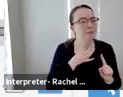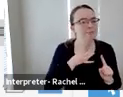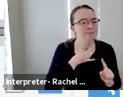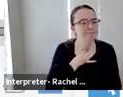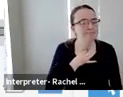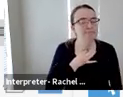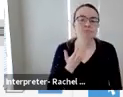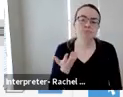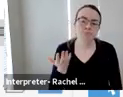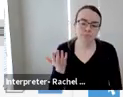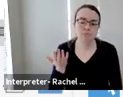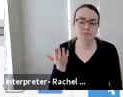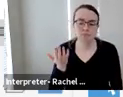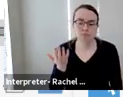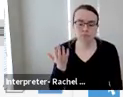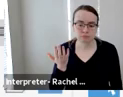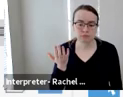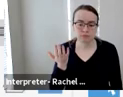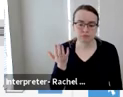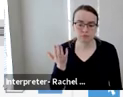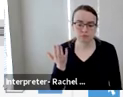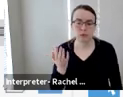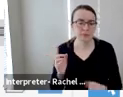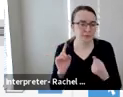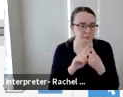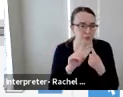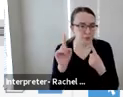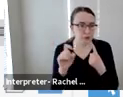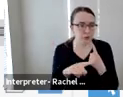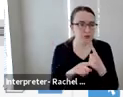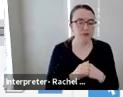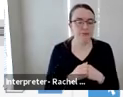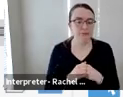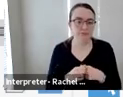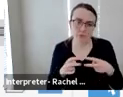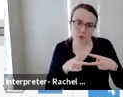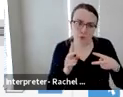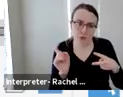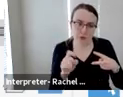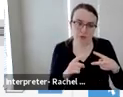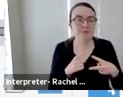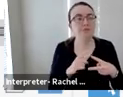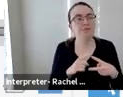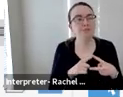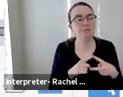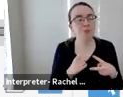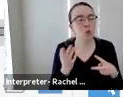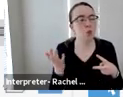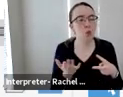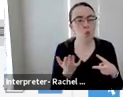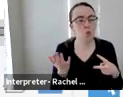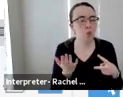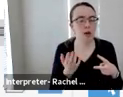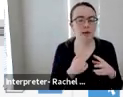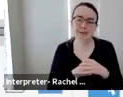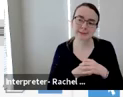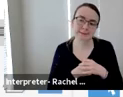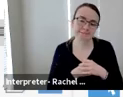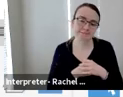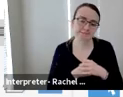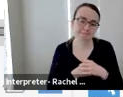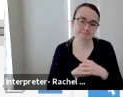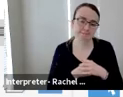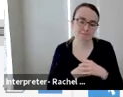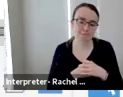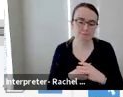I guess the first question is what does, and I have two basically, but what is it that the